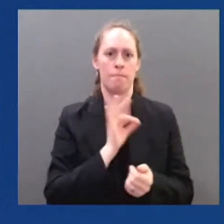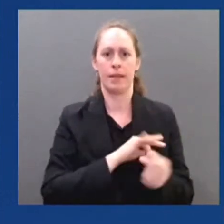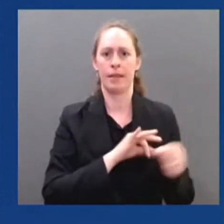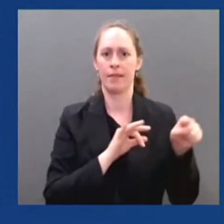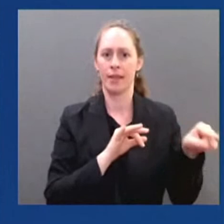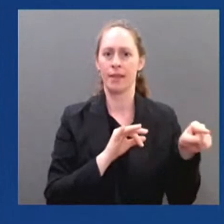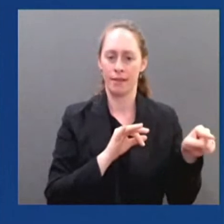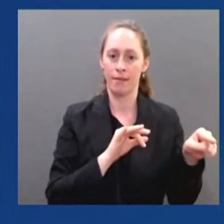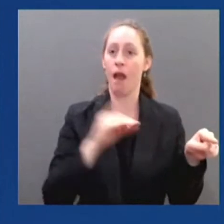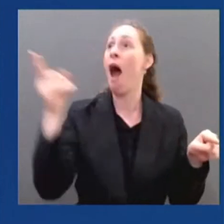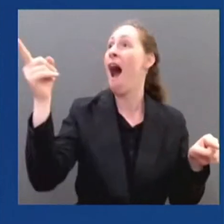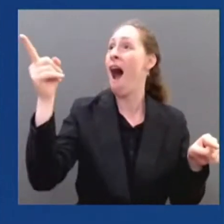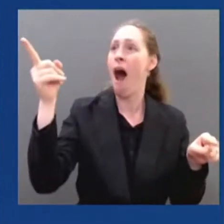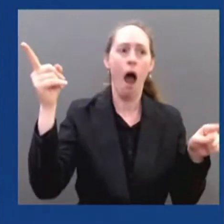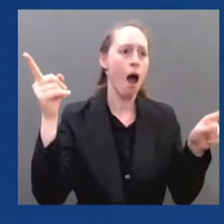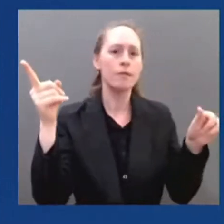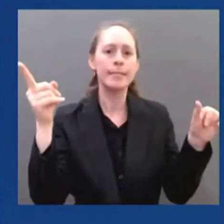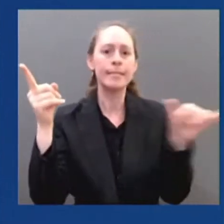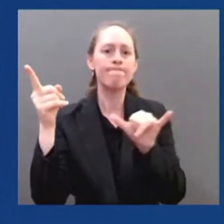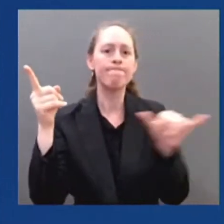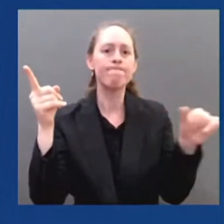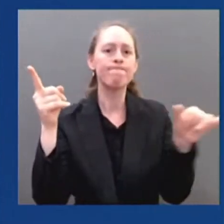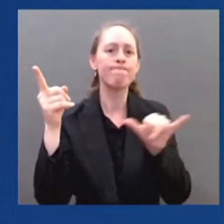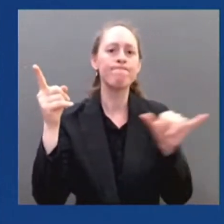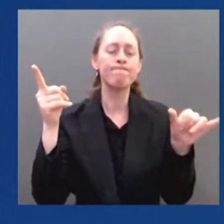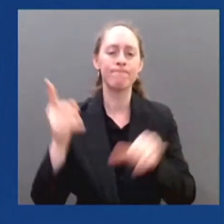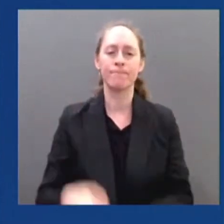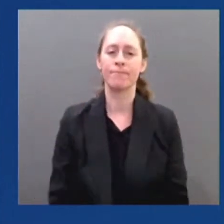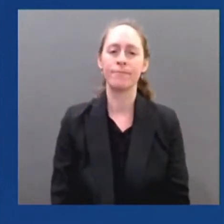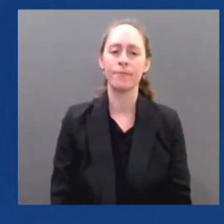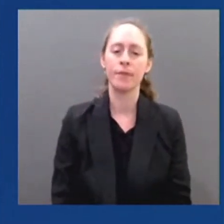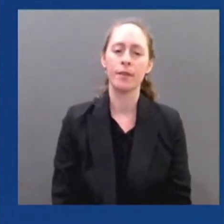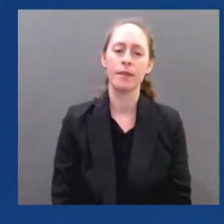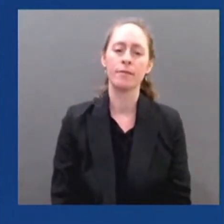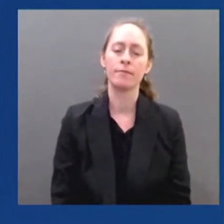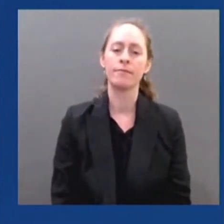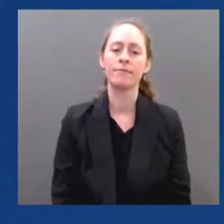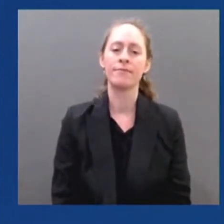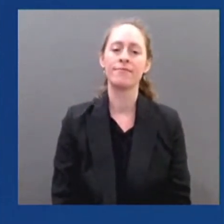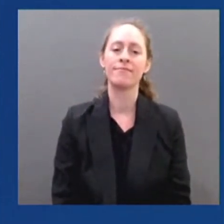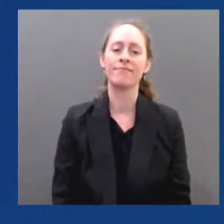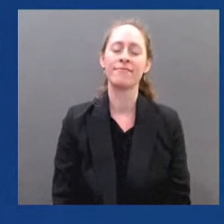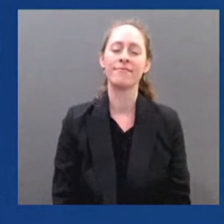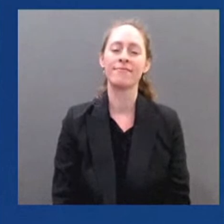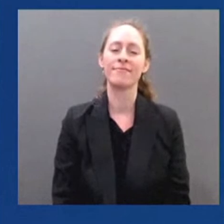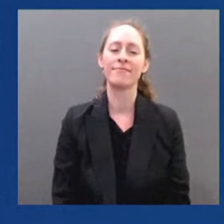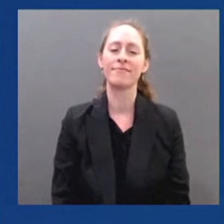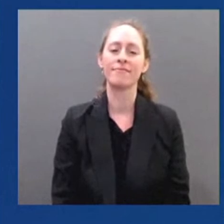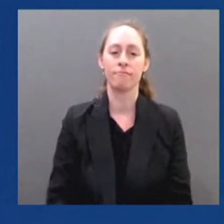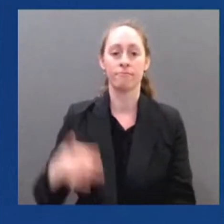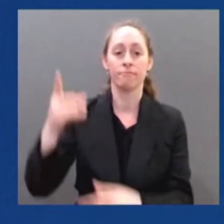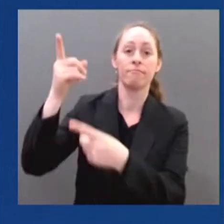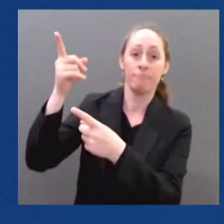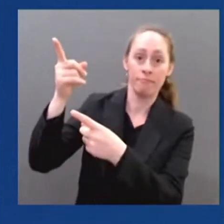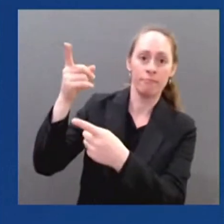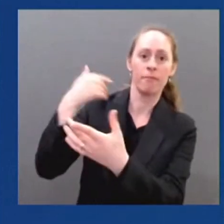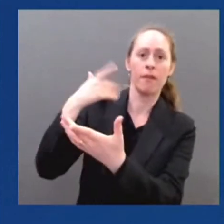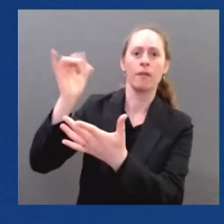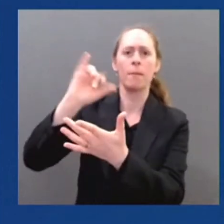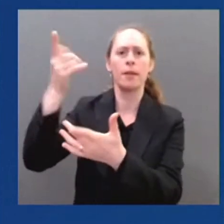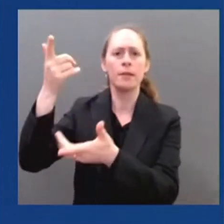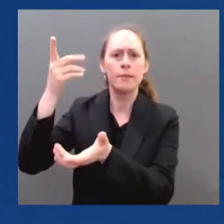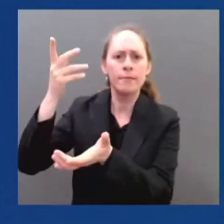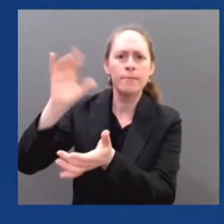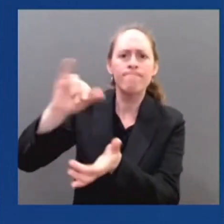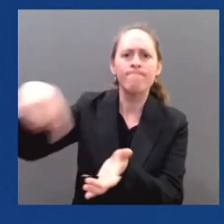fact remains that it is highly correlated with a good clinical effect. What about the safety of the Moderna? When